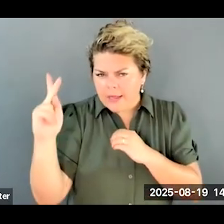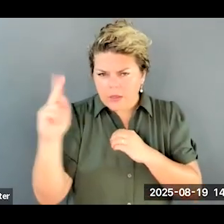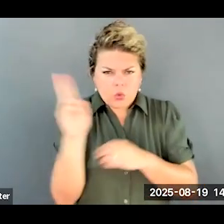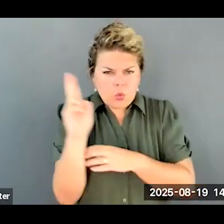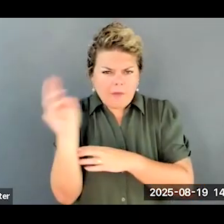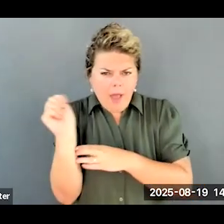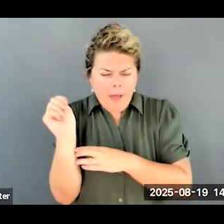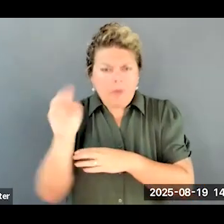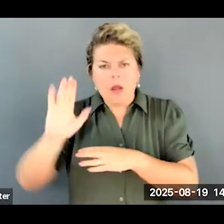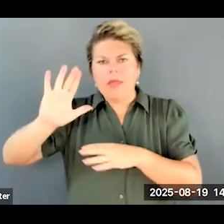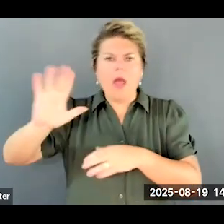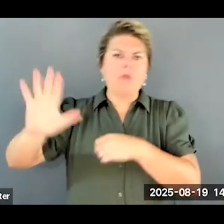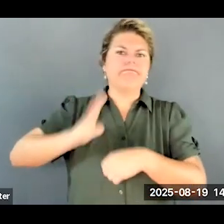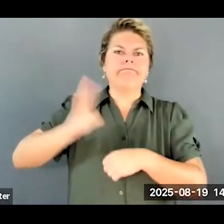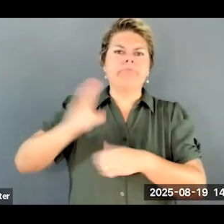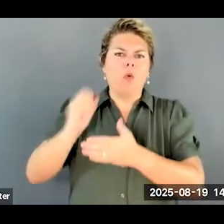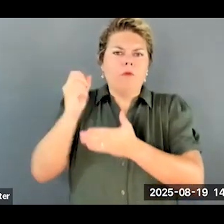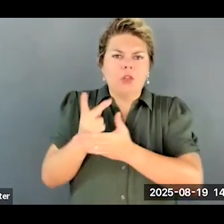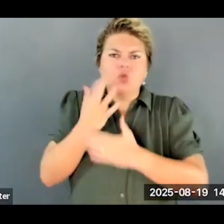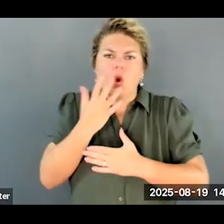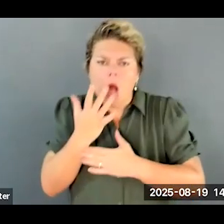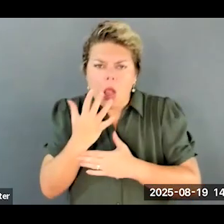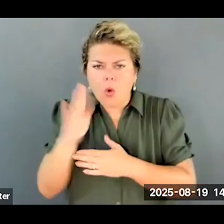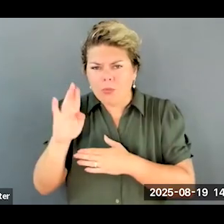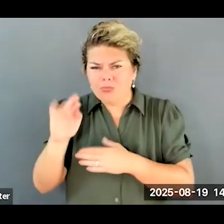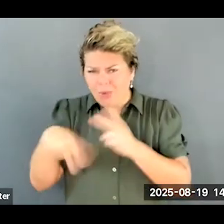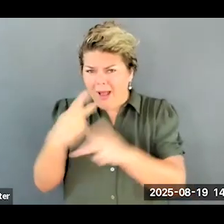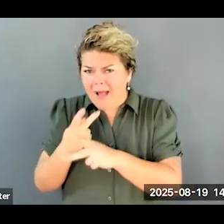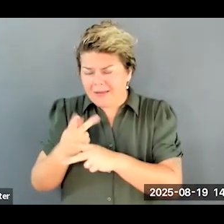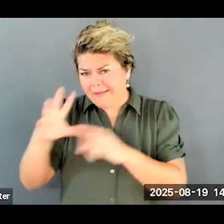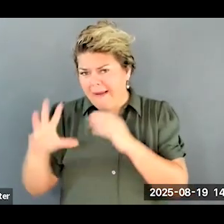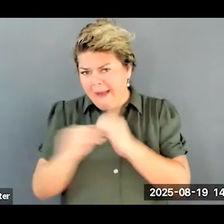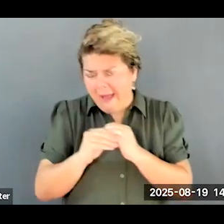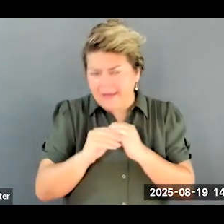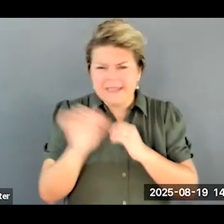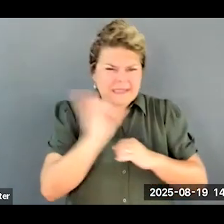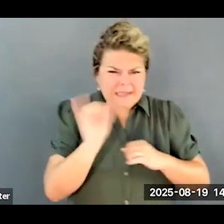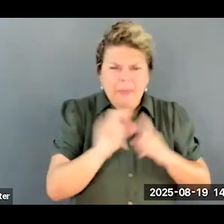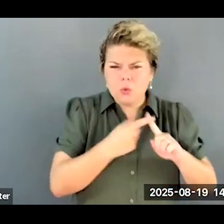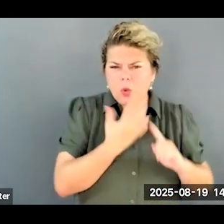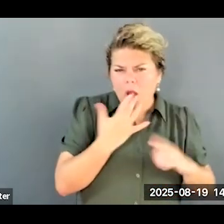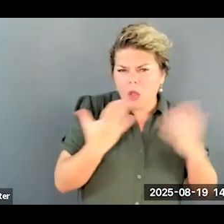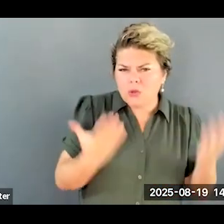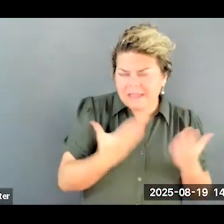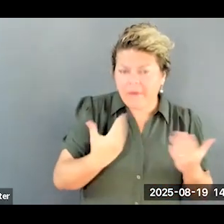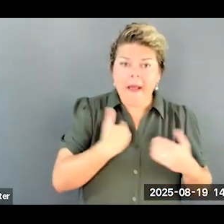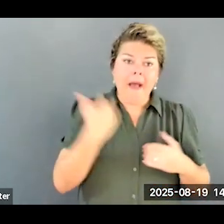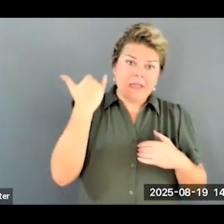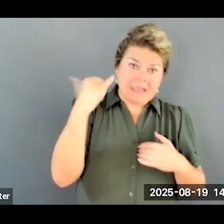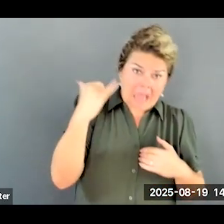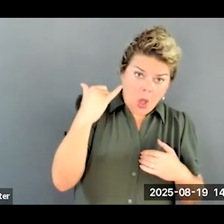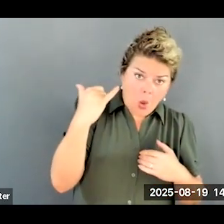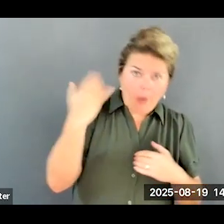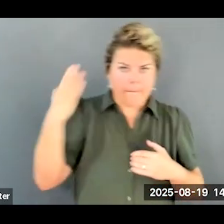Michigan's brand color guide, which is similar to the colors that we're using here in today's slides. As you see in our header, we have the yellow on